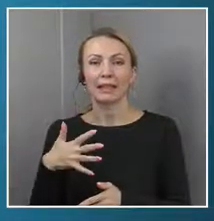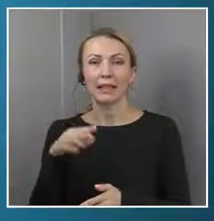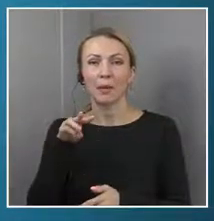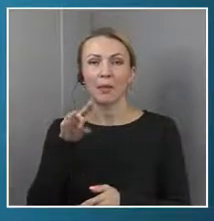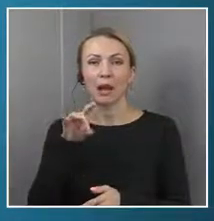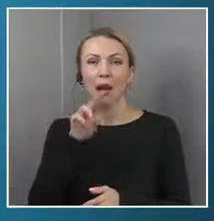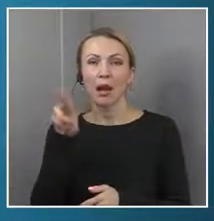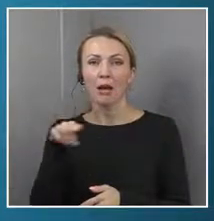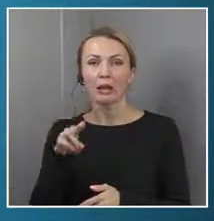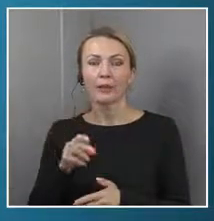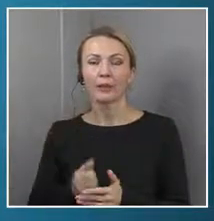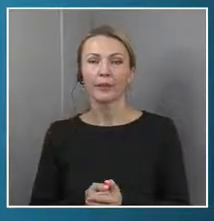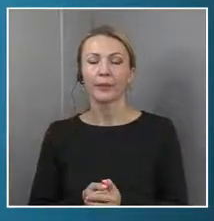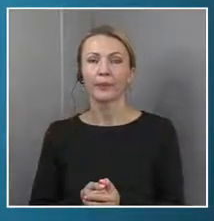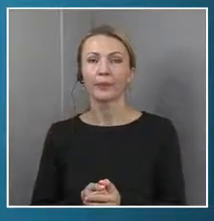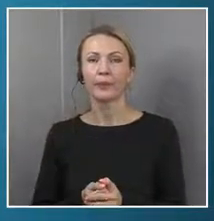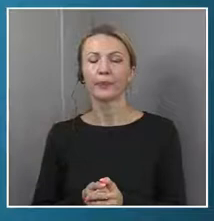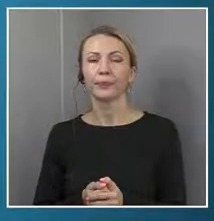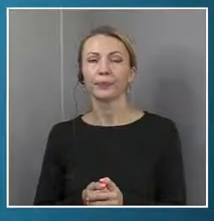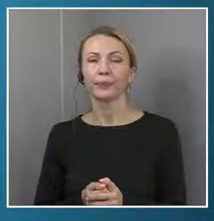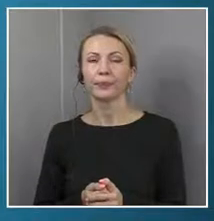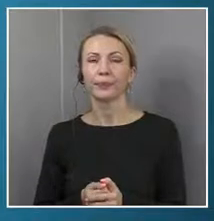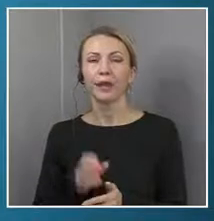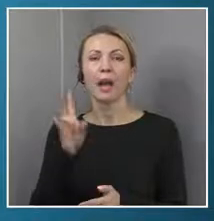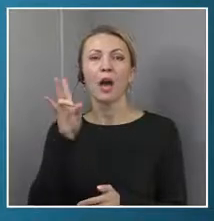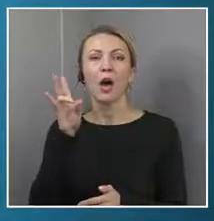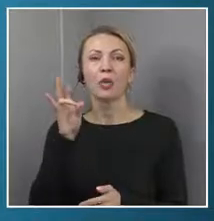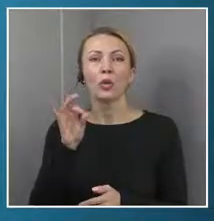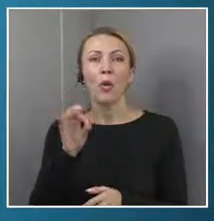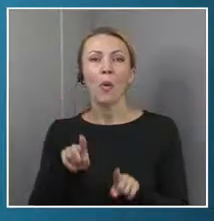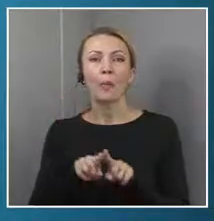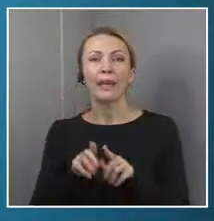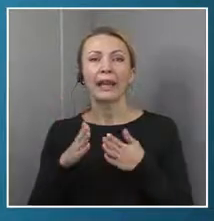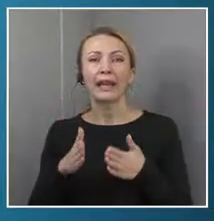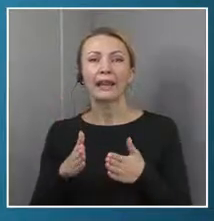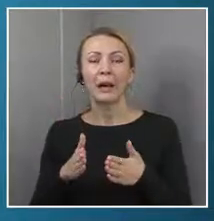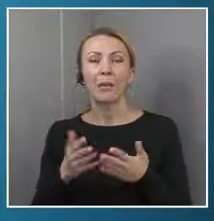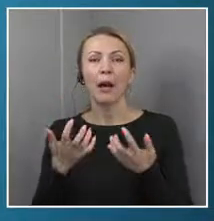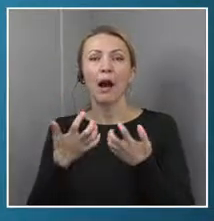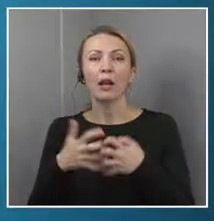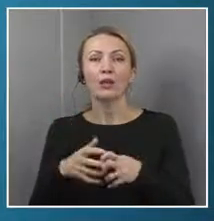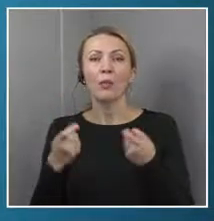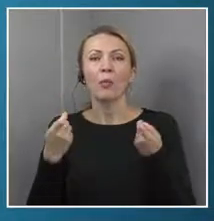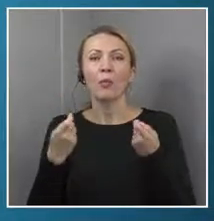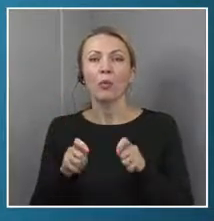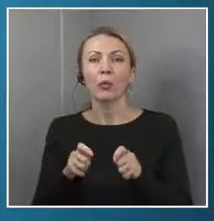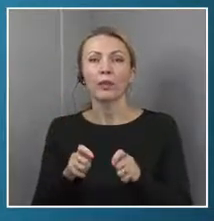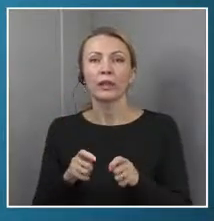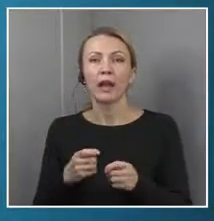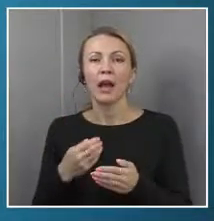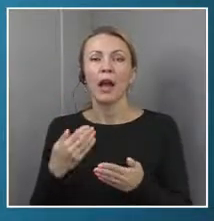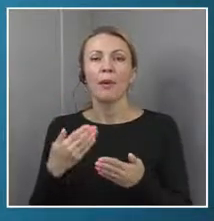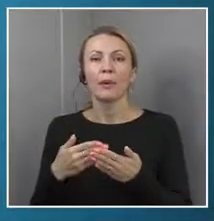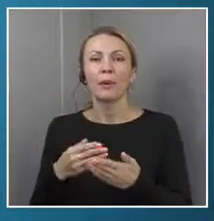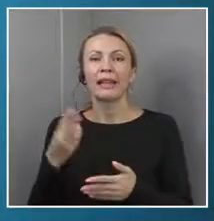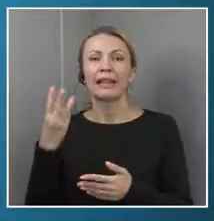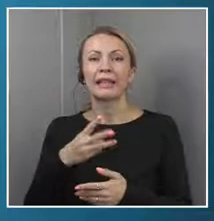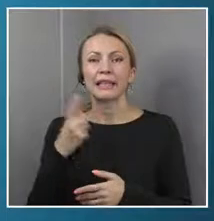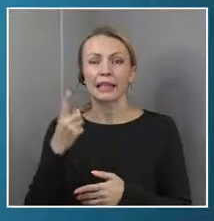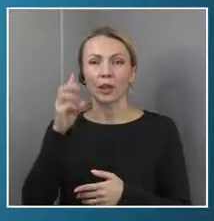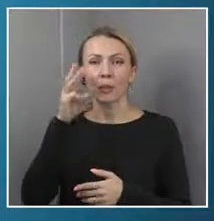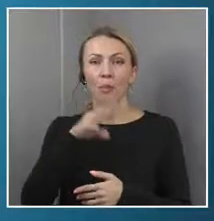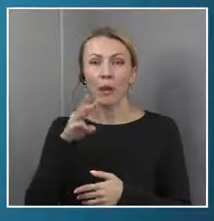it shrank to 50 billion in 2020. Yet the number of items